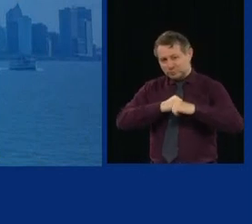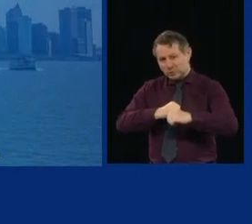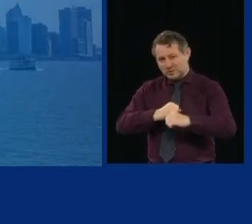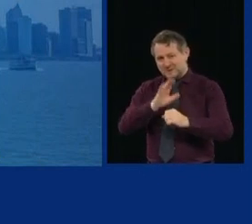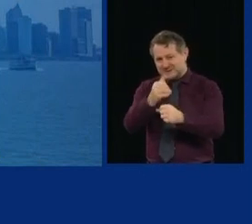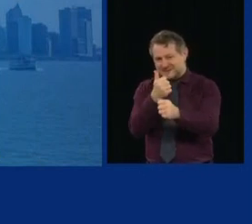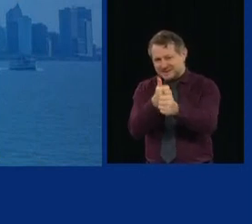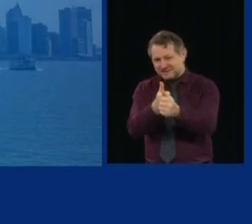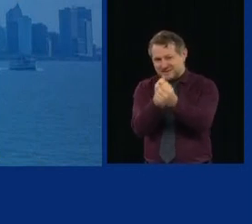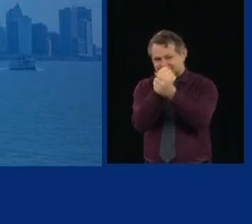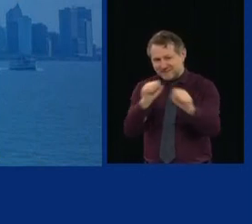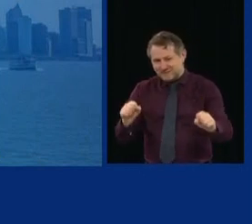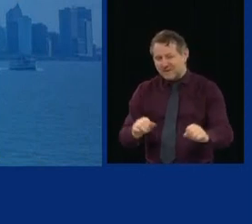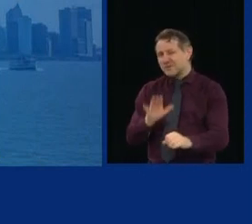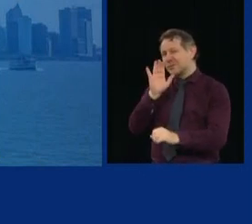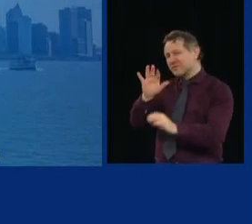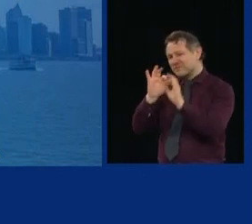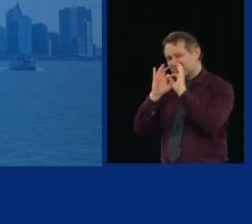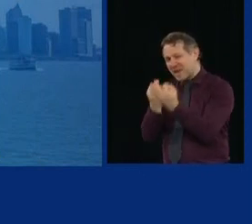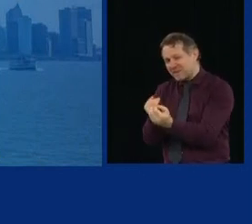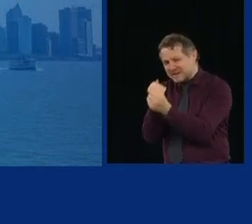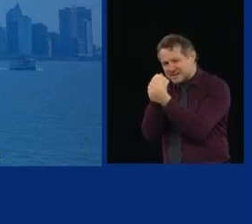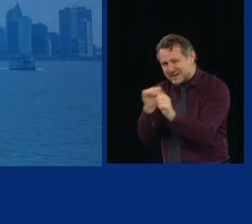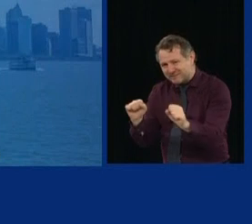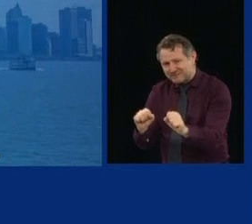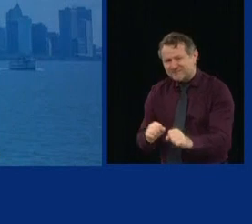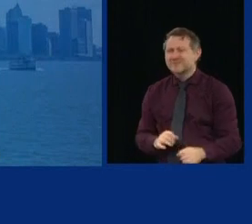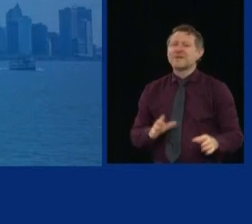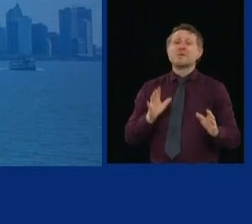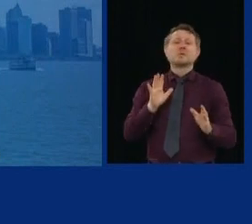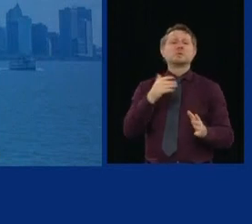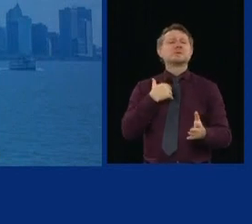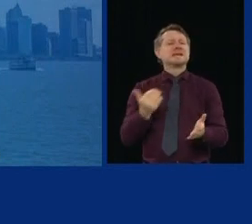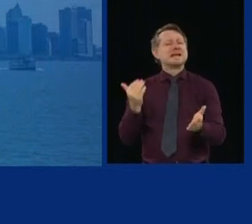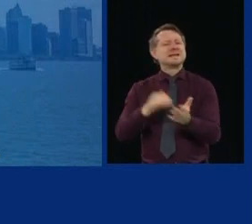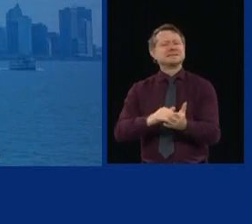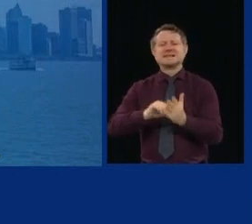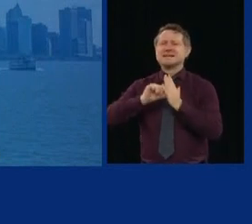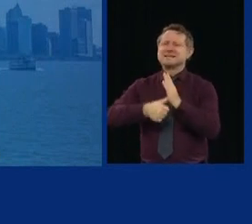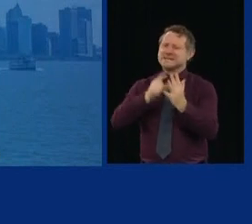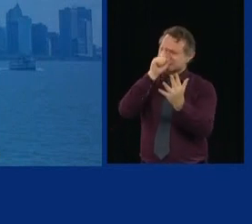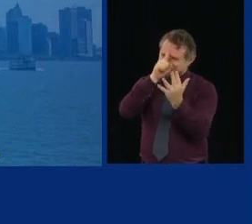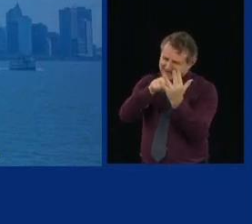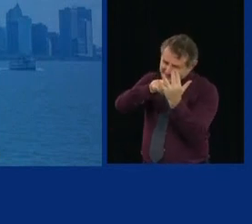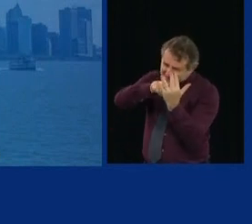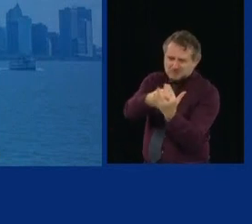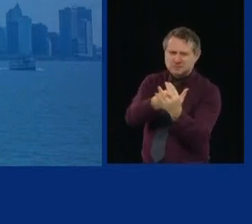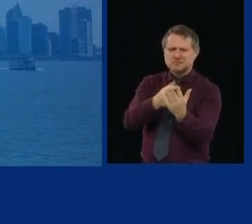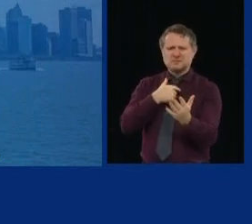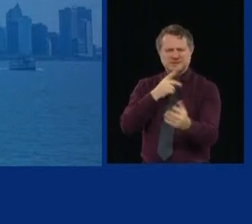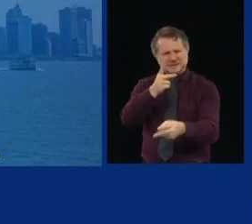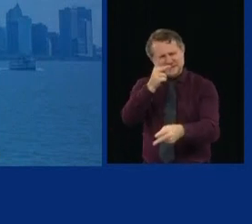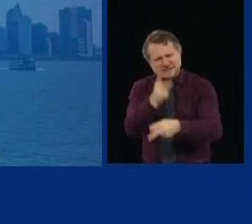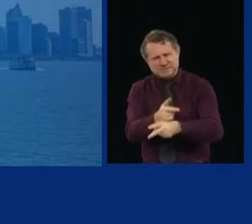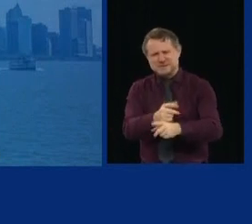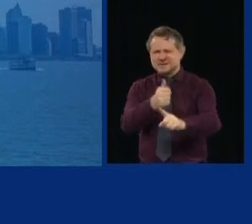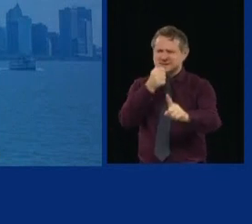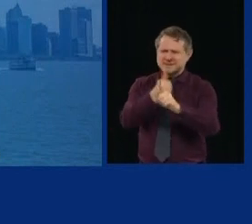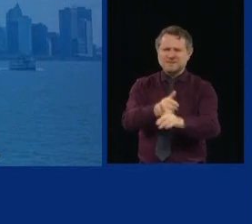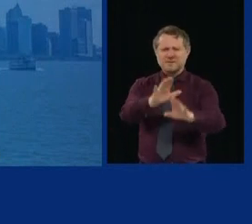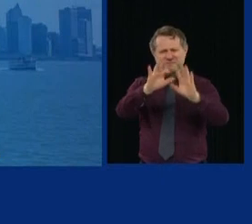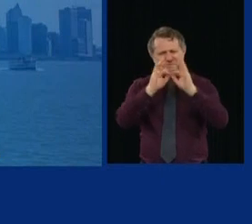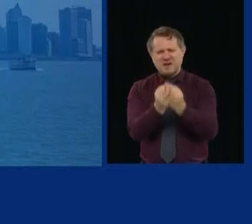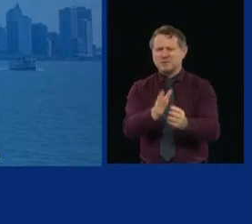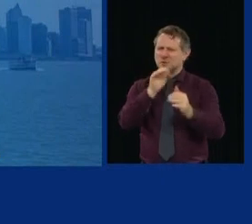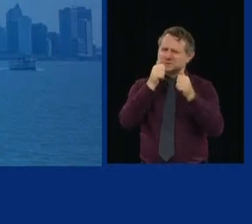safe, I cannot stress highly enough. Do not underestimate this virus and do not